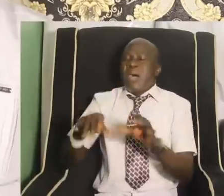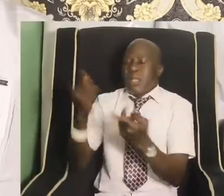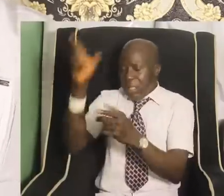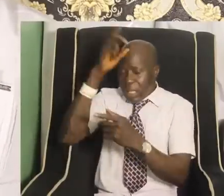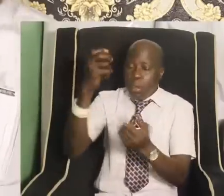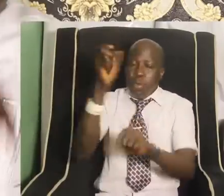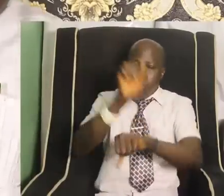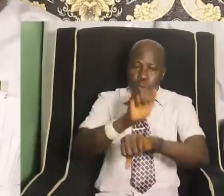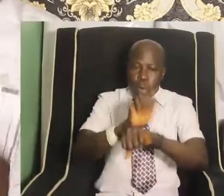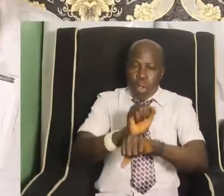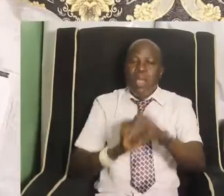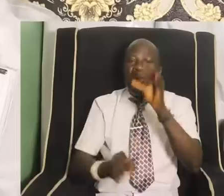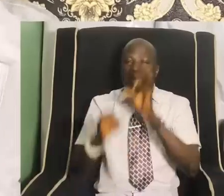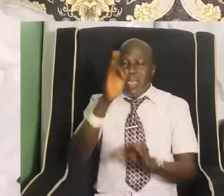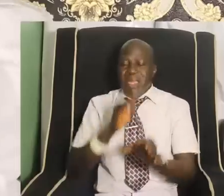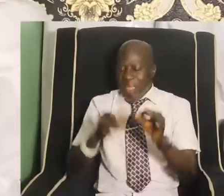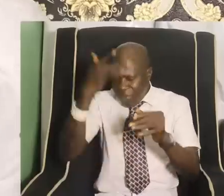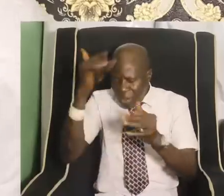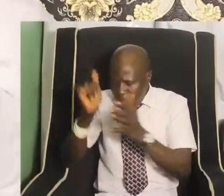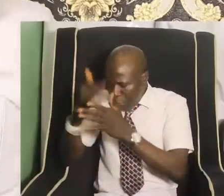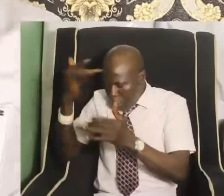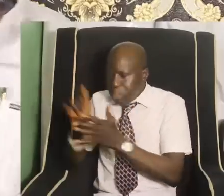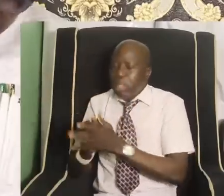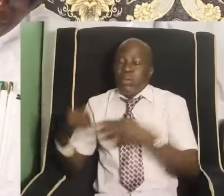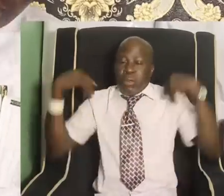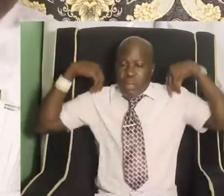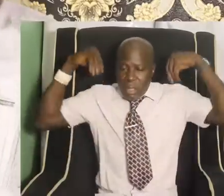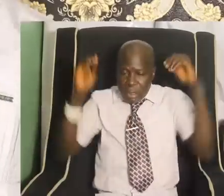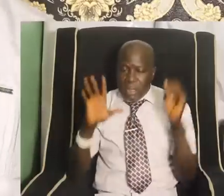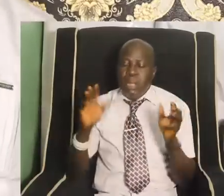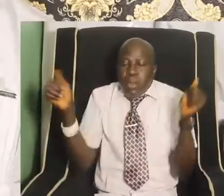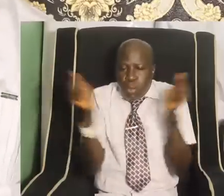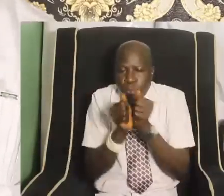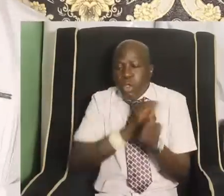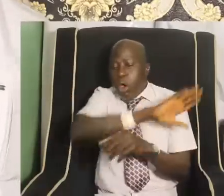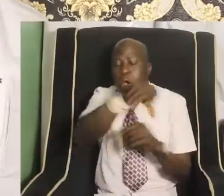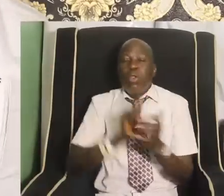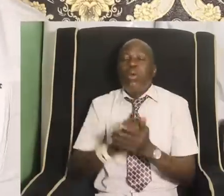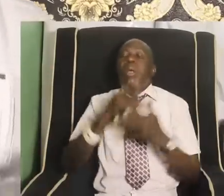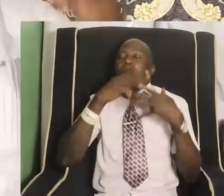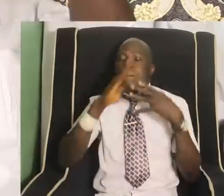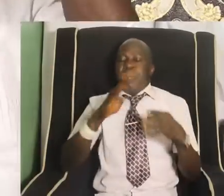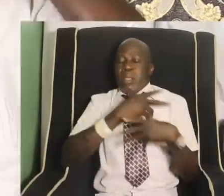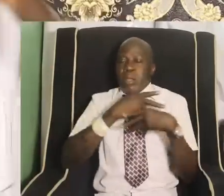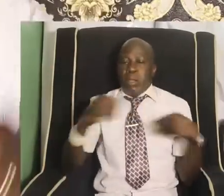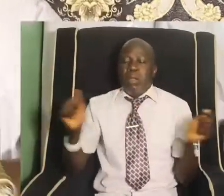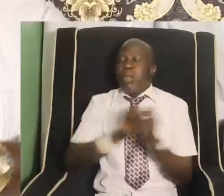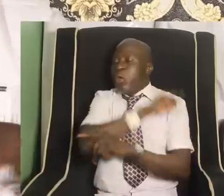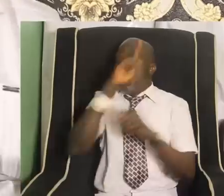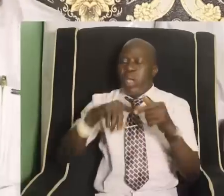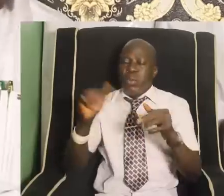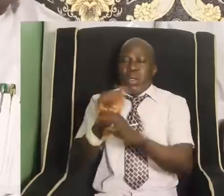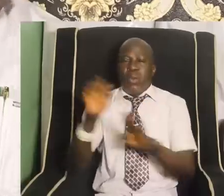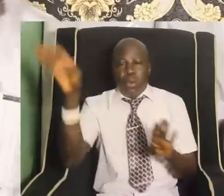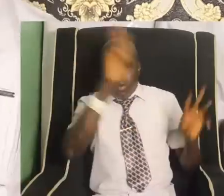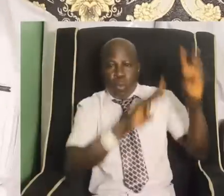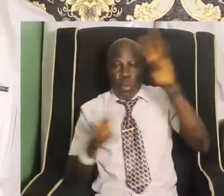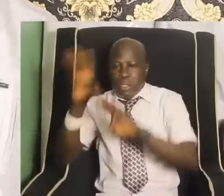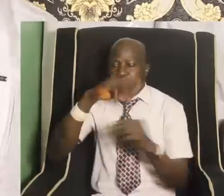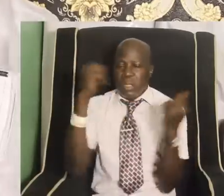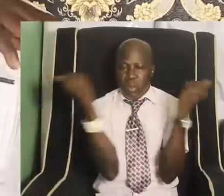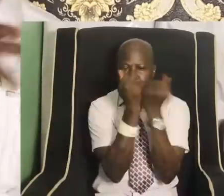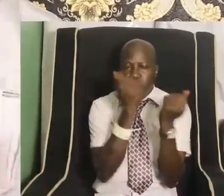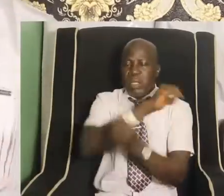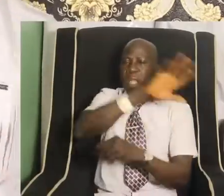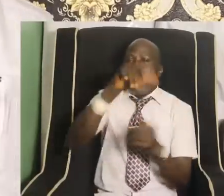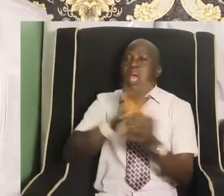evil task. Yeah, but one girl to my work when you are one fair. If not the angel that always would be below. Never time jagu ogo. When we are resting for glory.